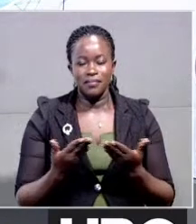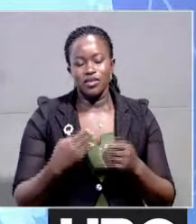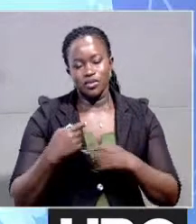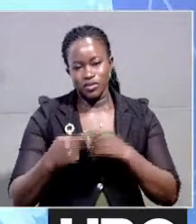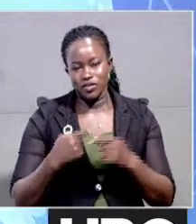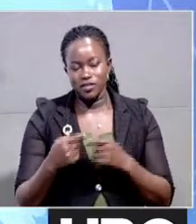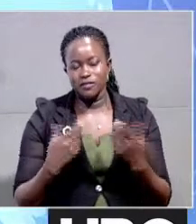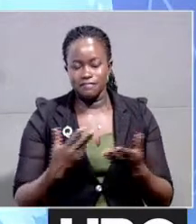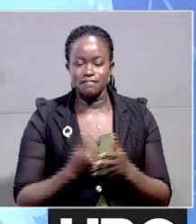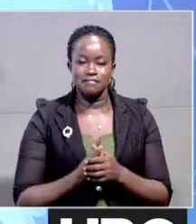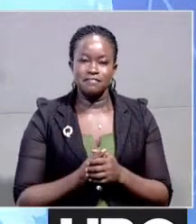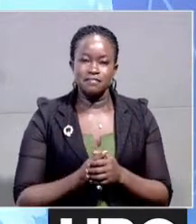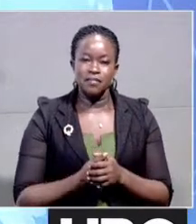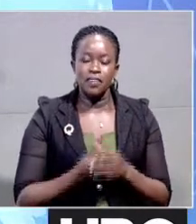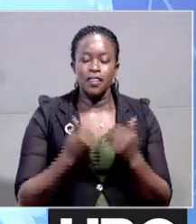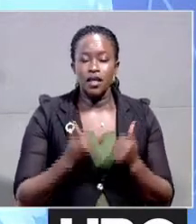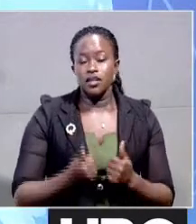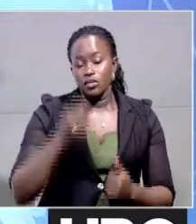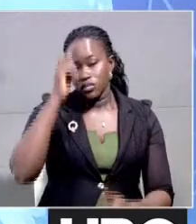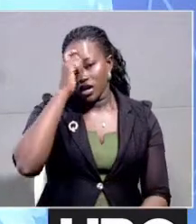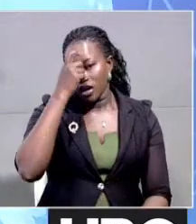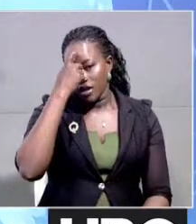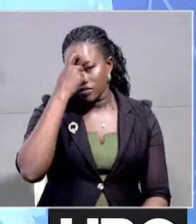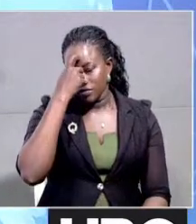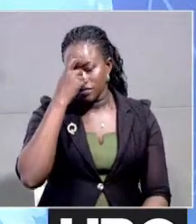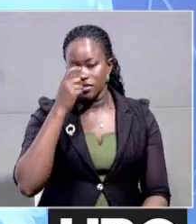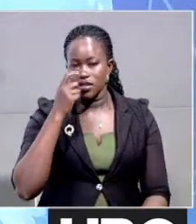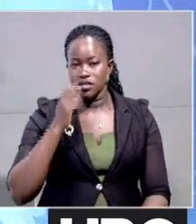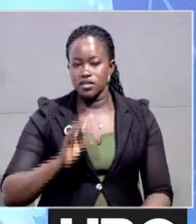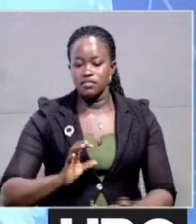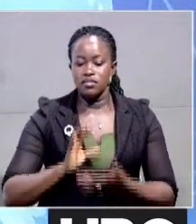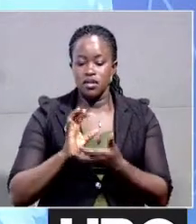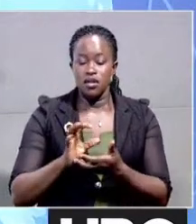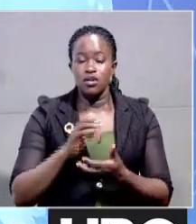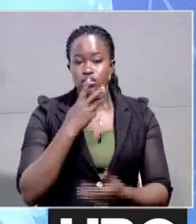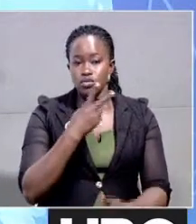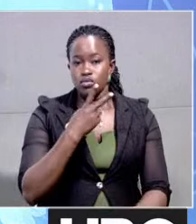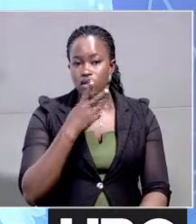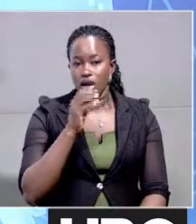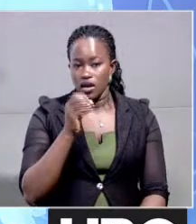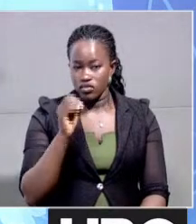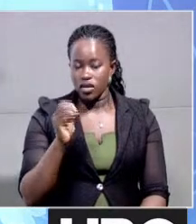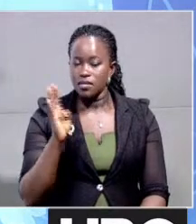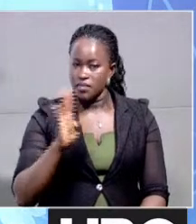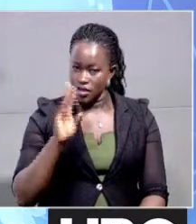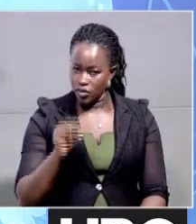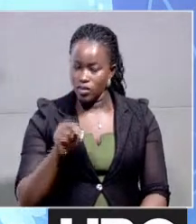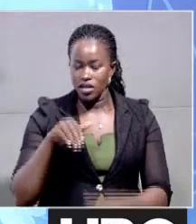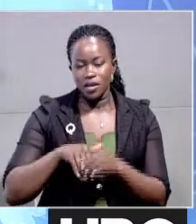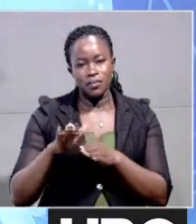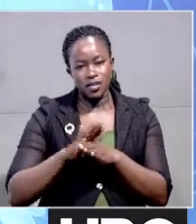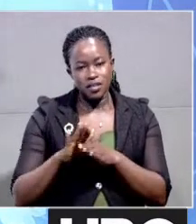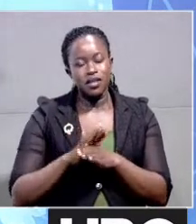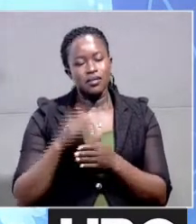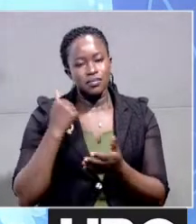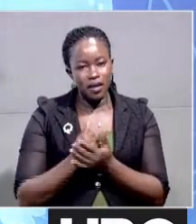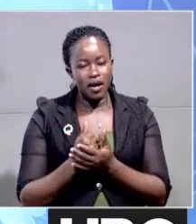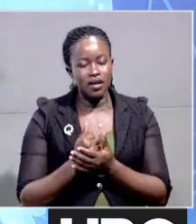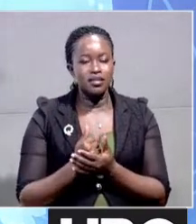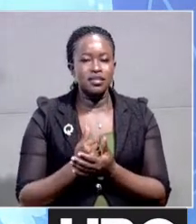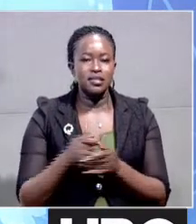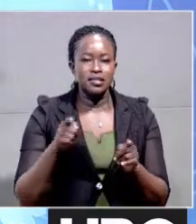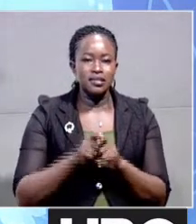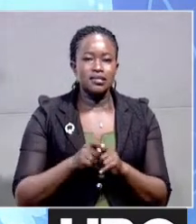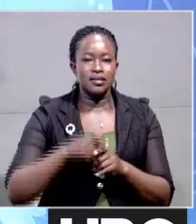us. Government has put aside 200 billion shillings in commercial banks as a merchant grant with an interest rate